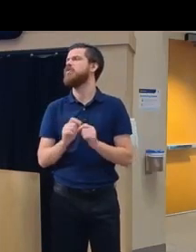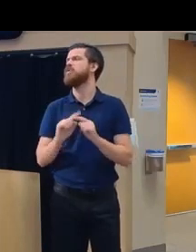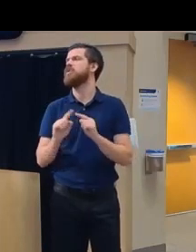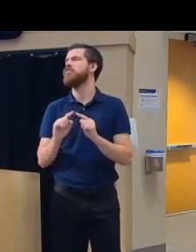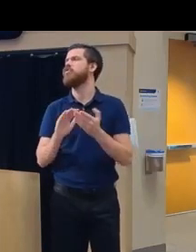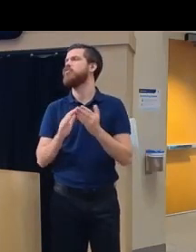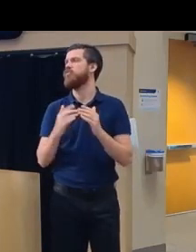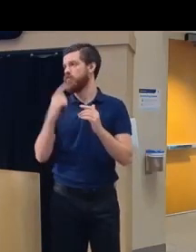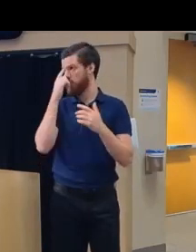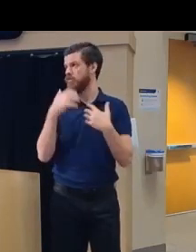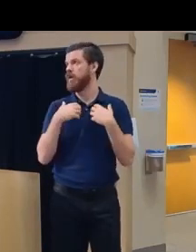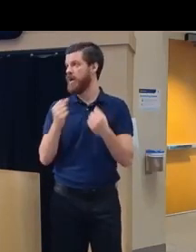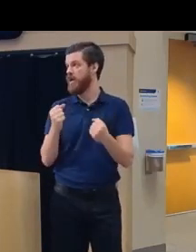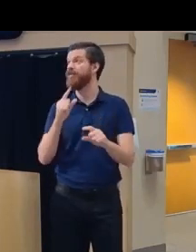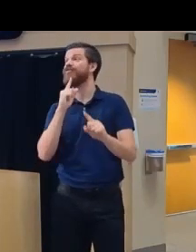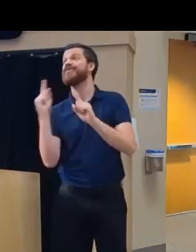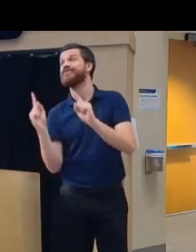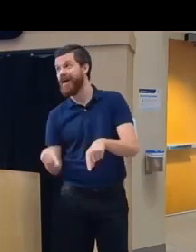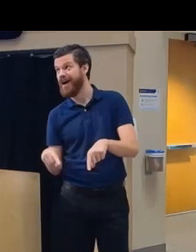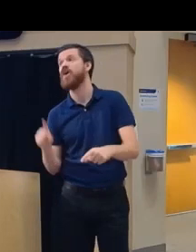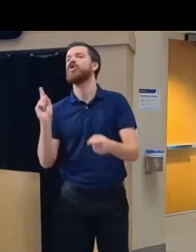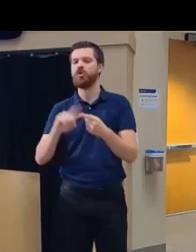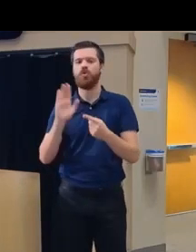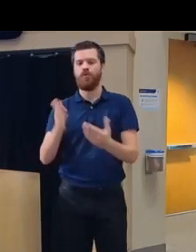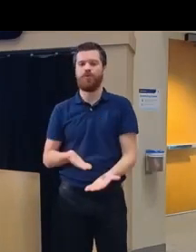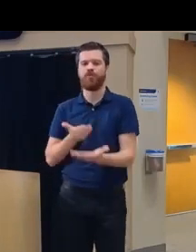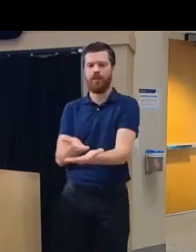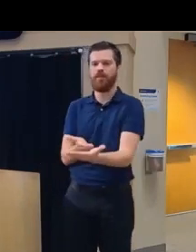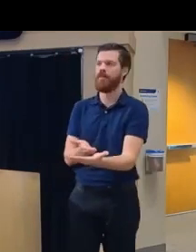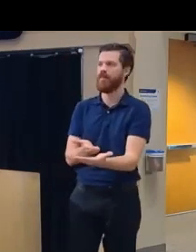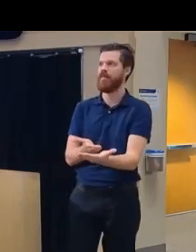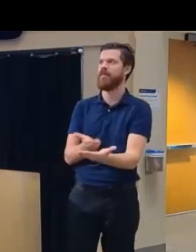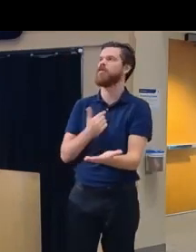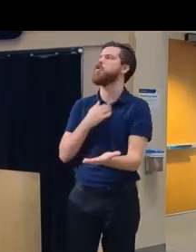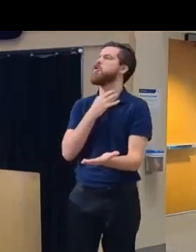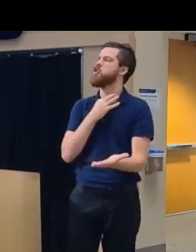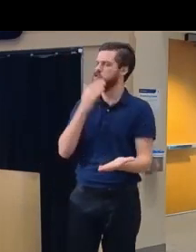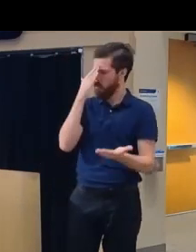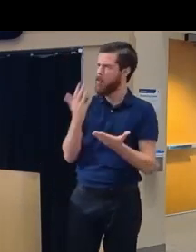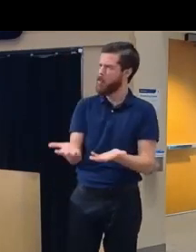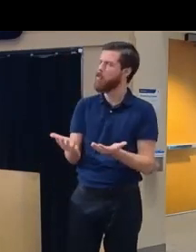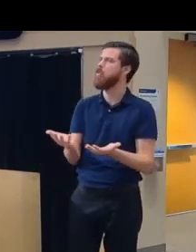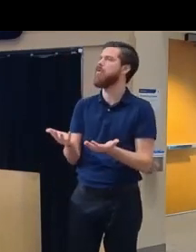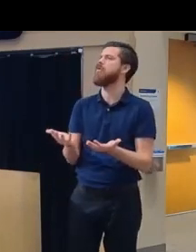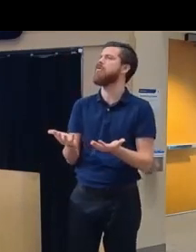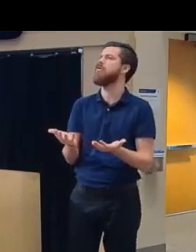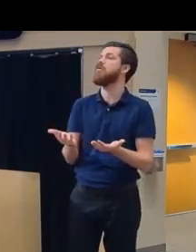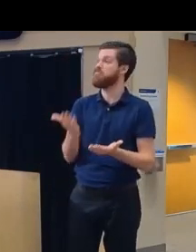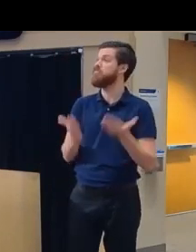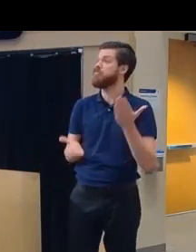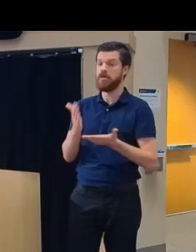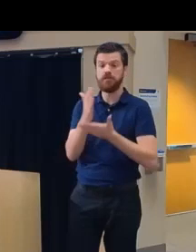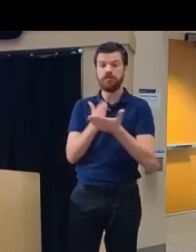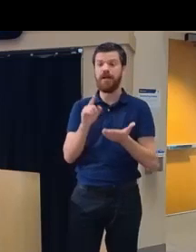mental health clinics responded to your proposal. And I'd be really interested to know, maybe some